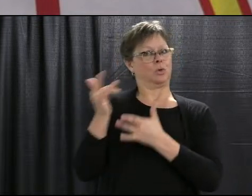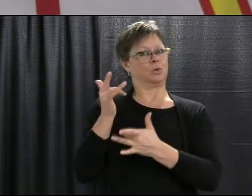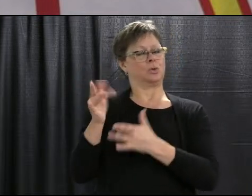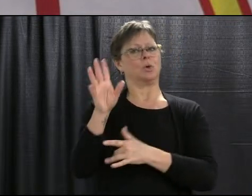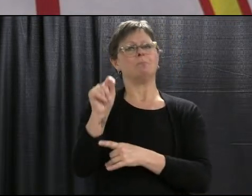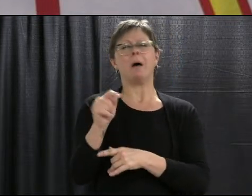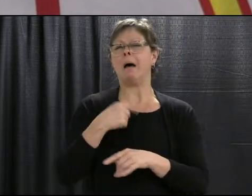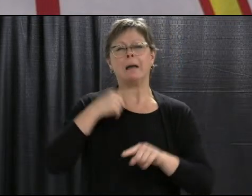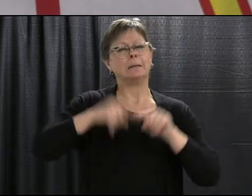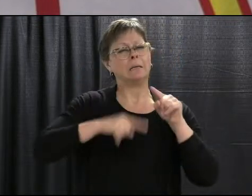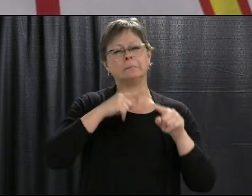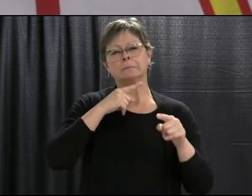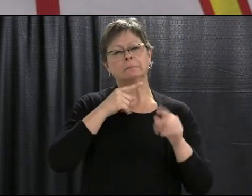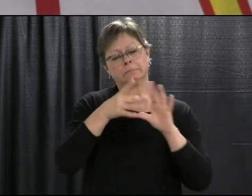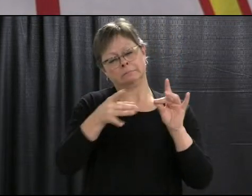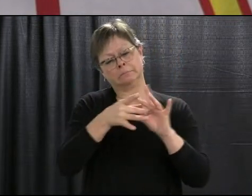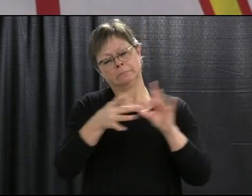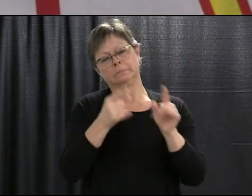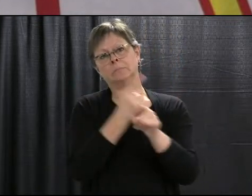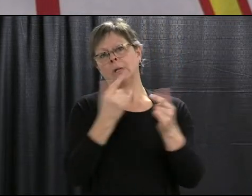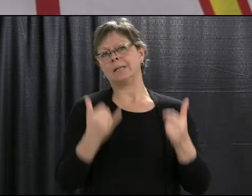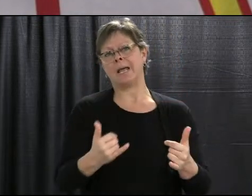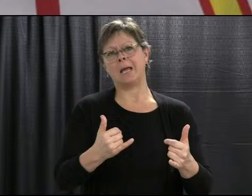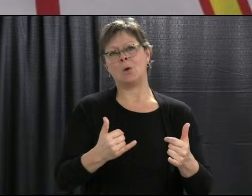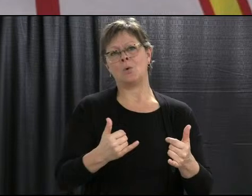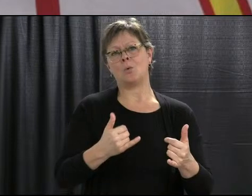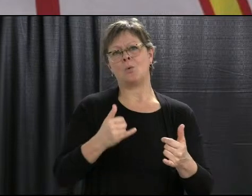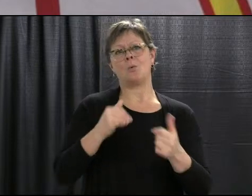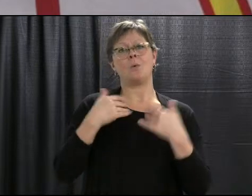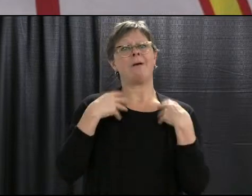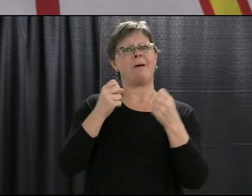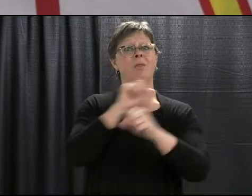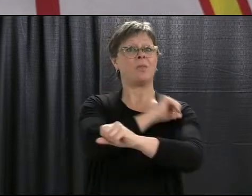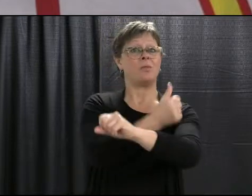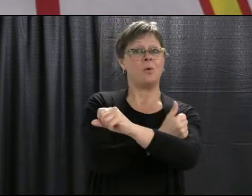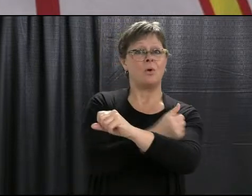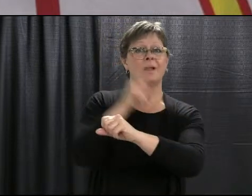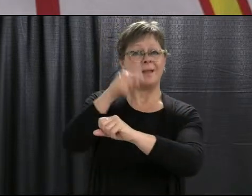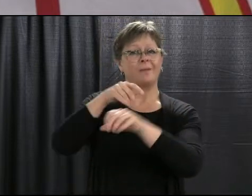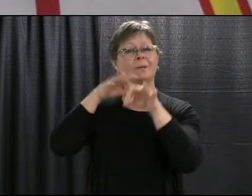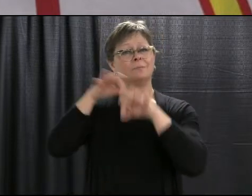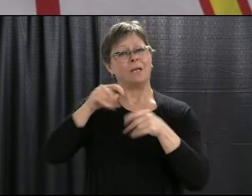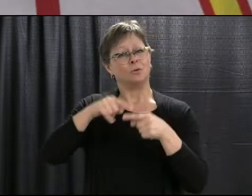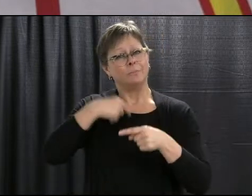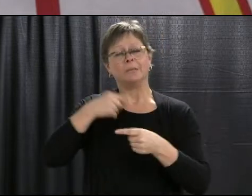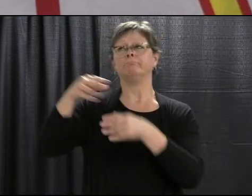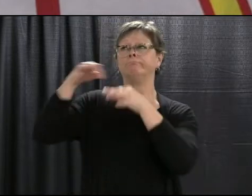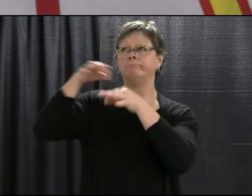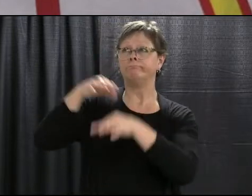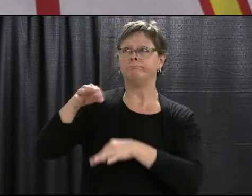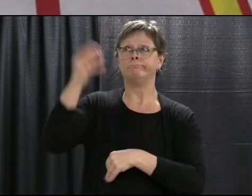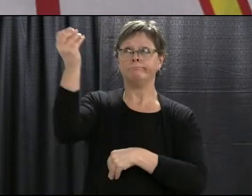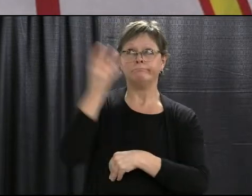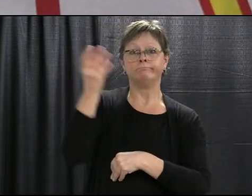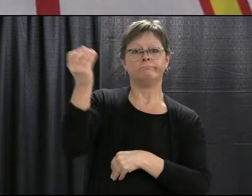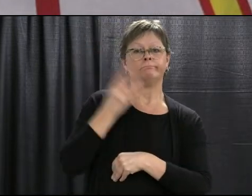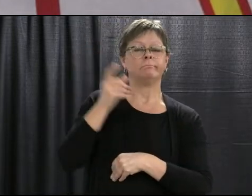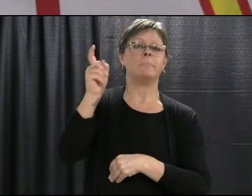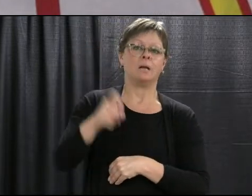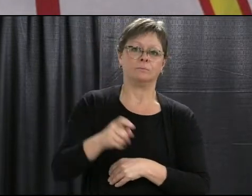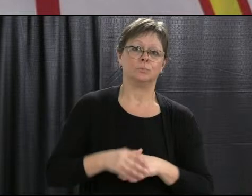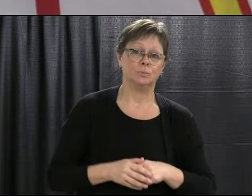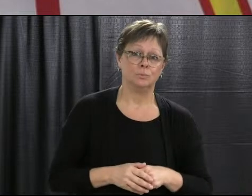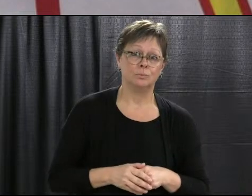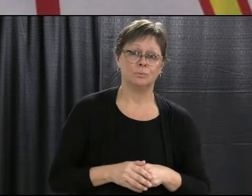premature for me to speak to that until I get confirmation from the health authority as to whether or not cost is